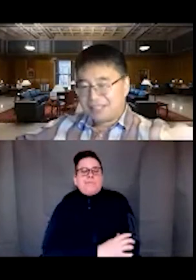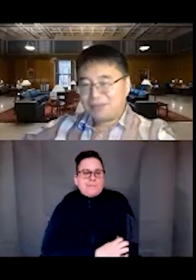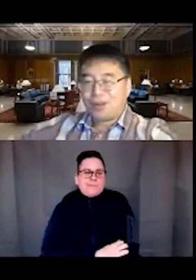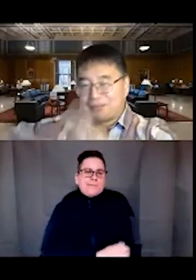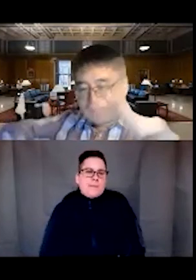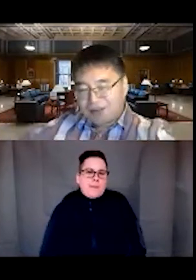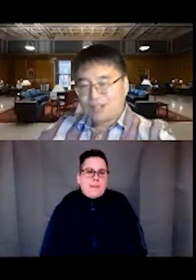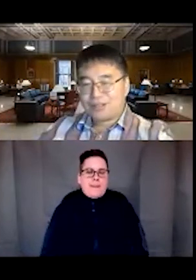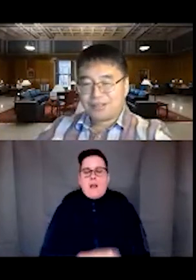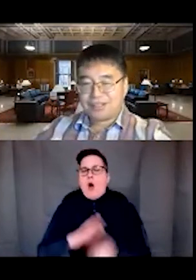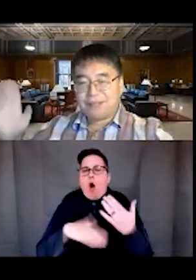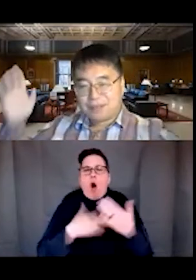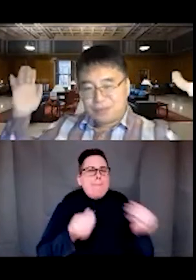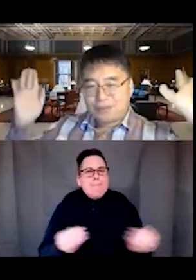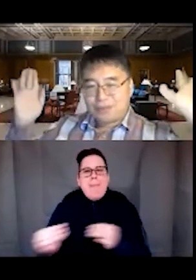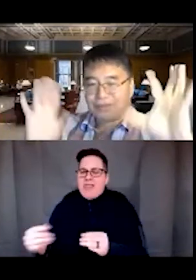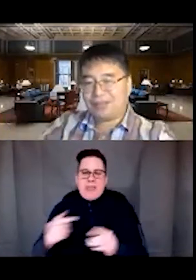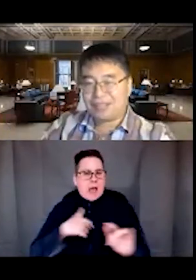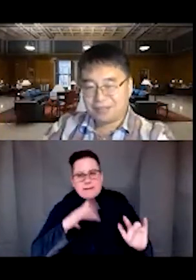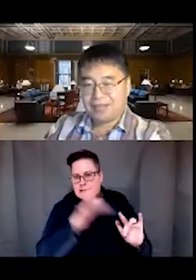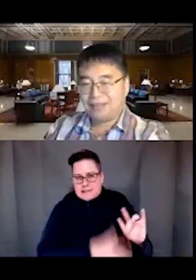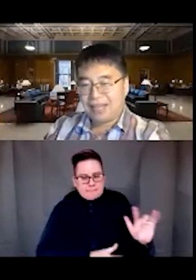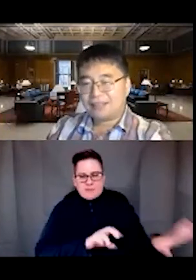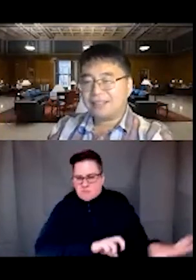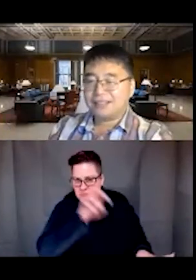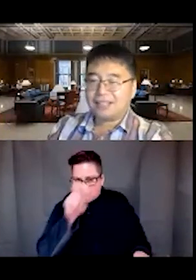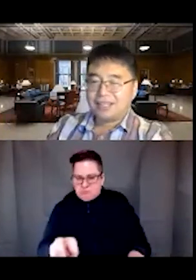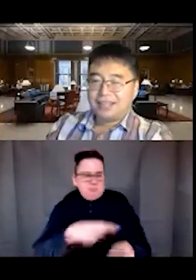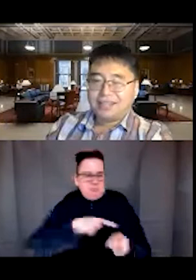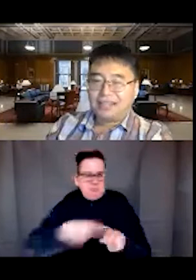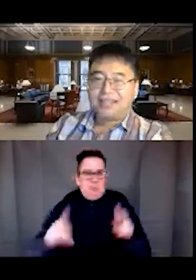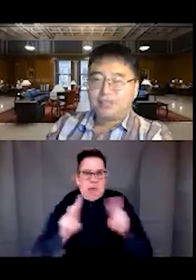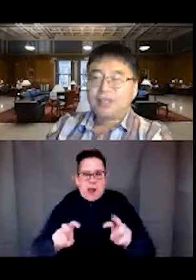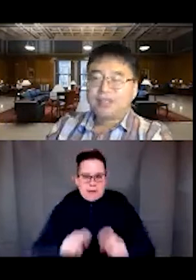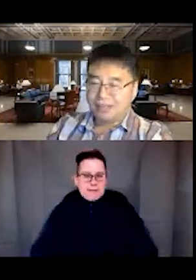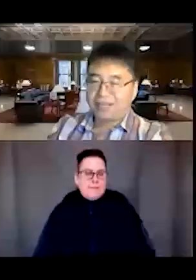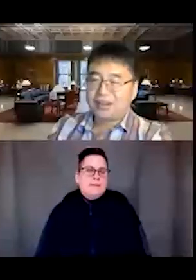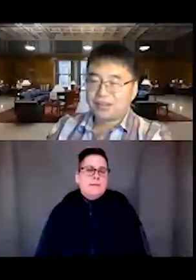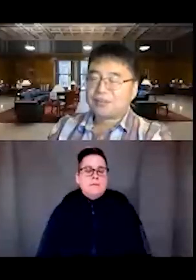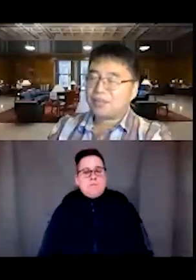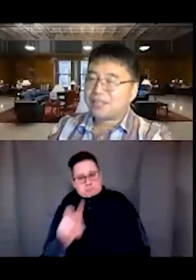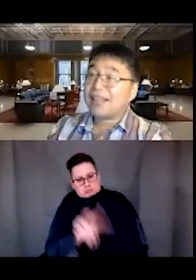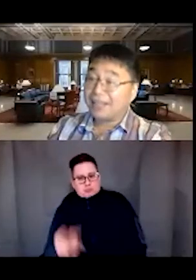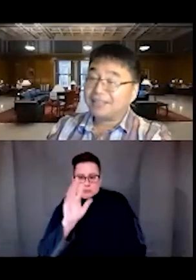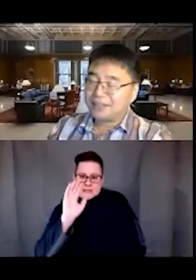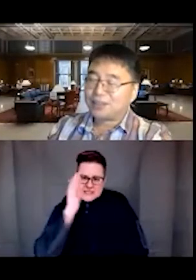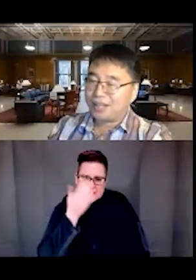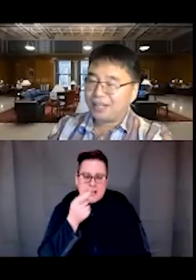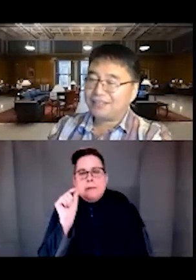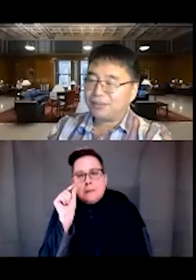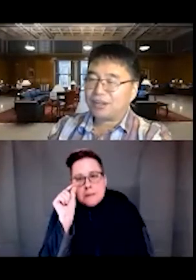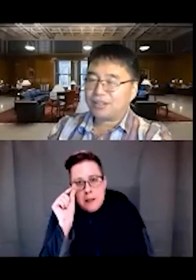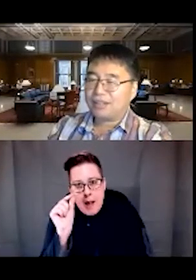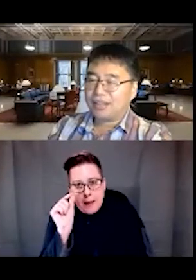I'm gonna skip all the methodological stuff, but go right to the kind of main analysis. It looks like